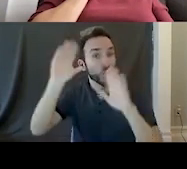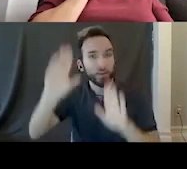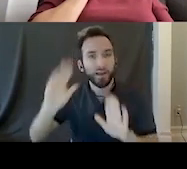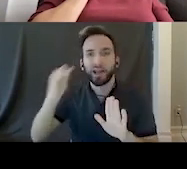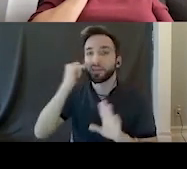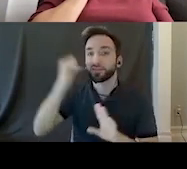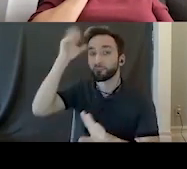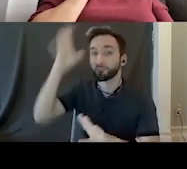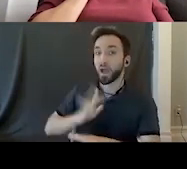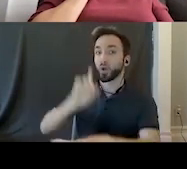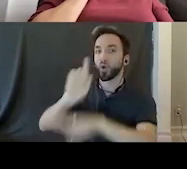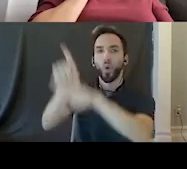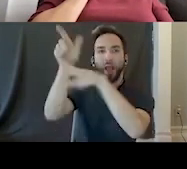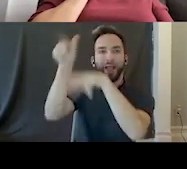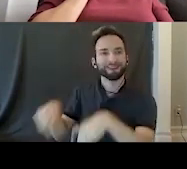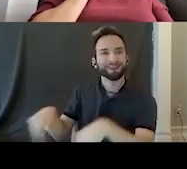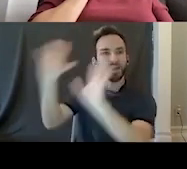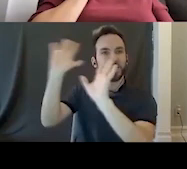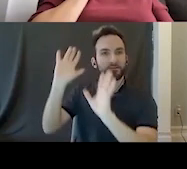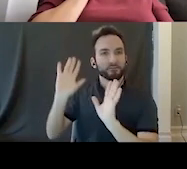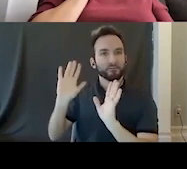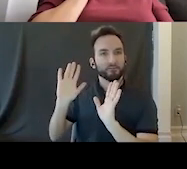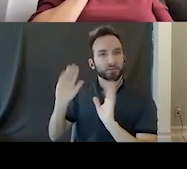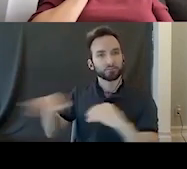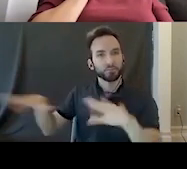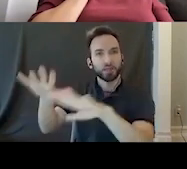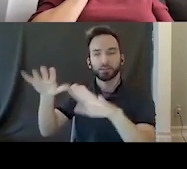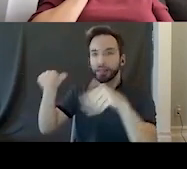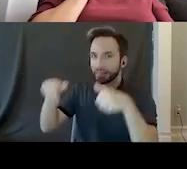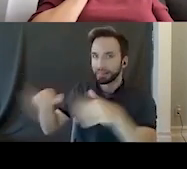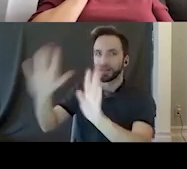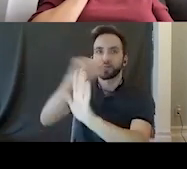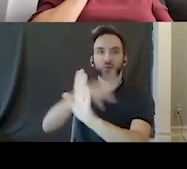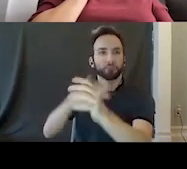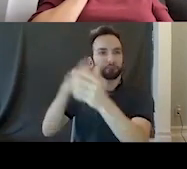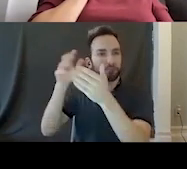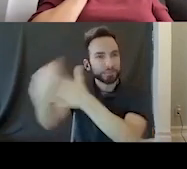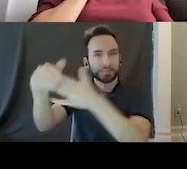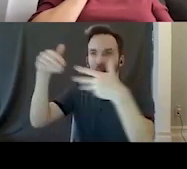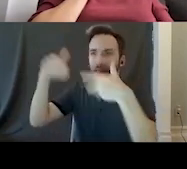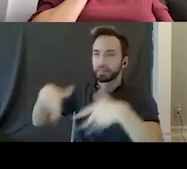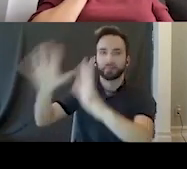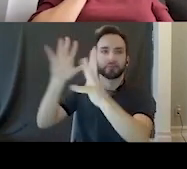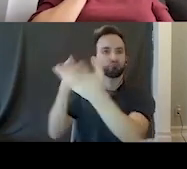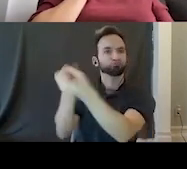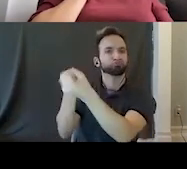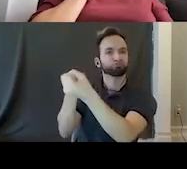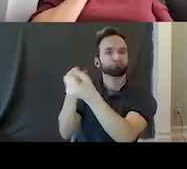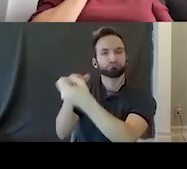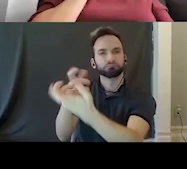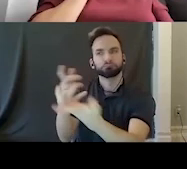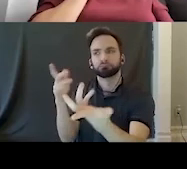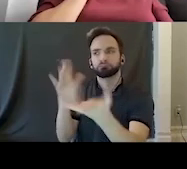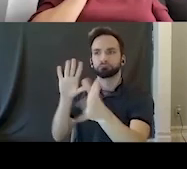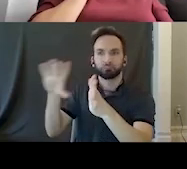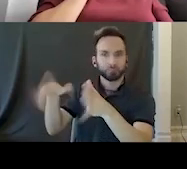the space. They let women in the front, they let the women lead the protest, and they are right behind them supporting the movement, which is amazing. So